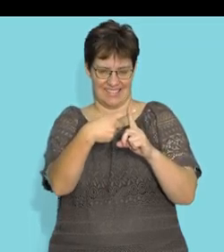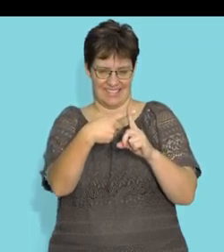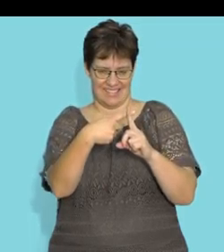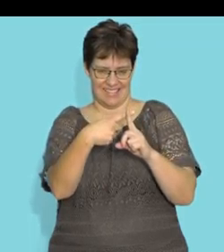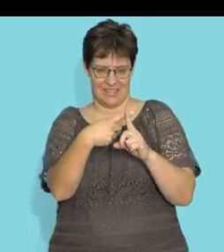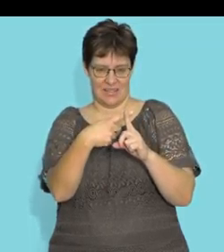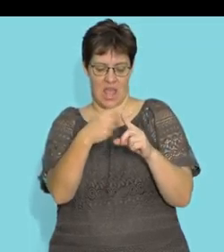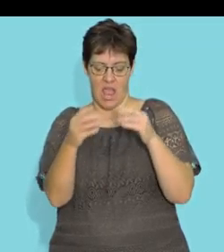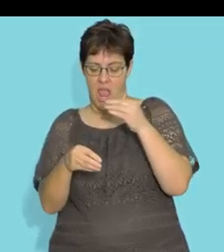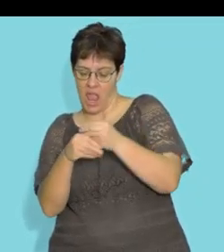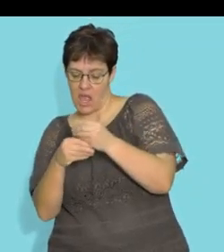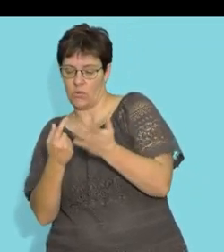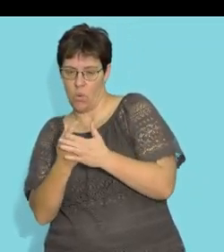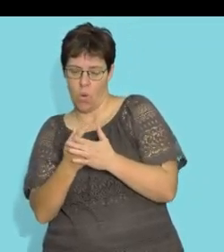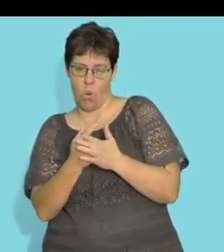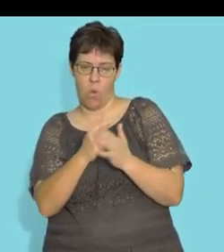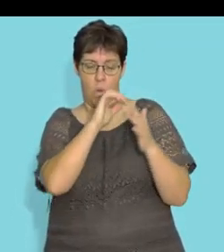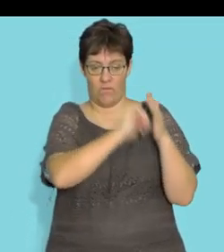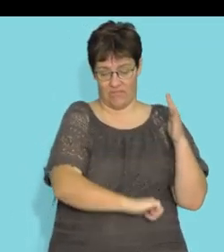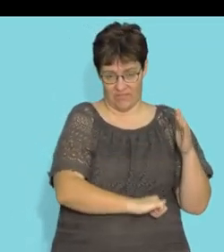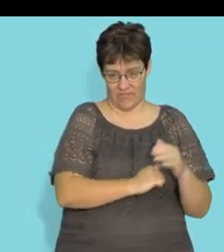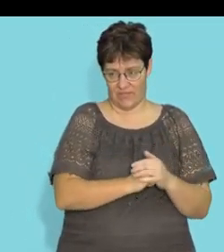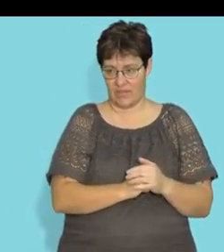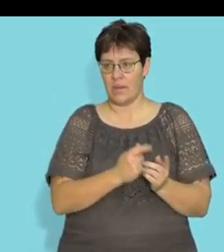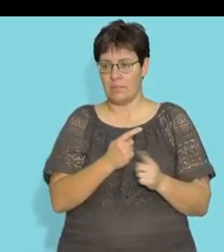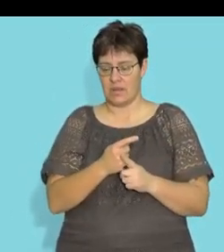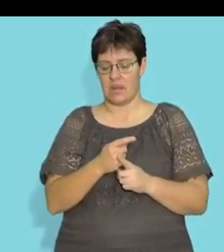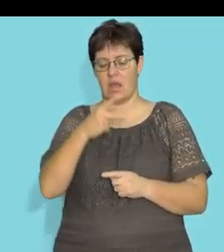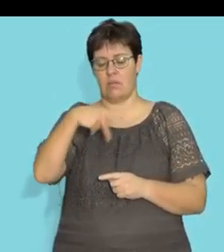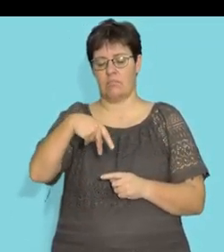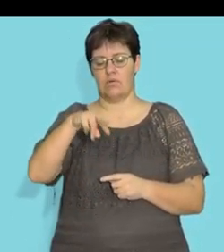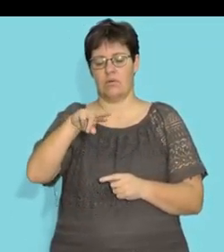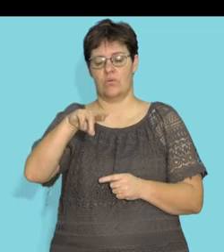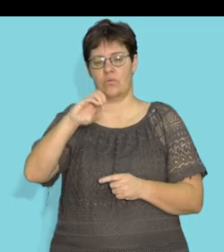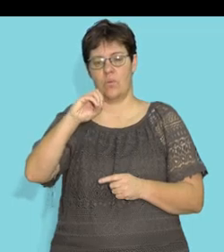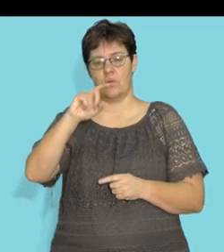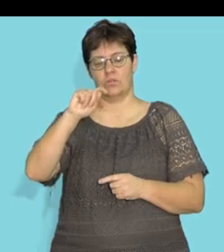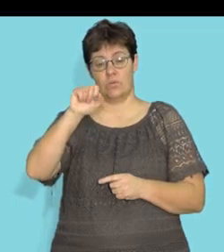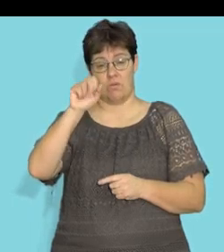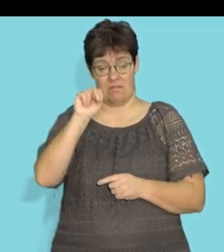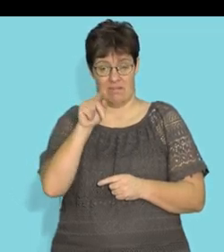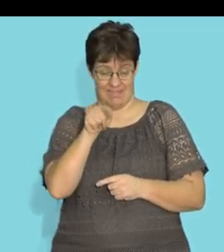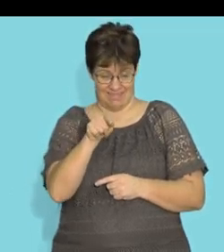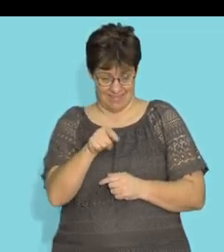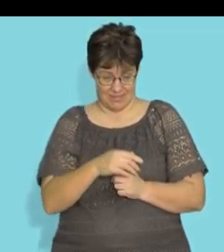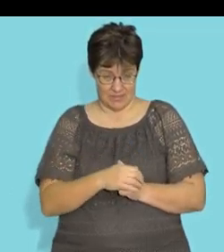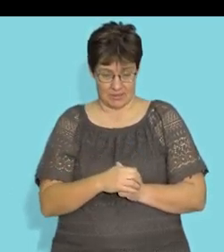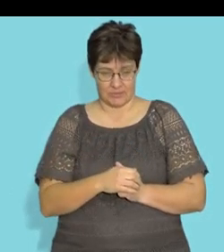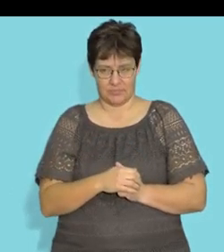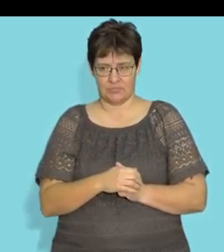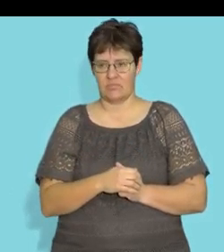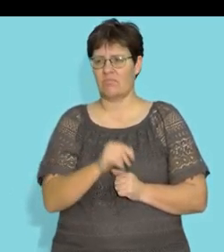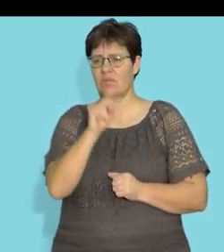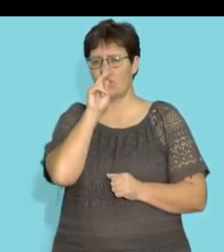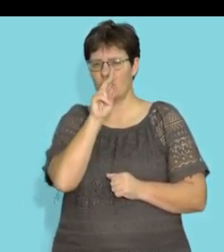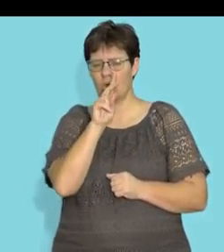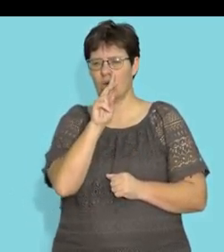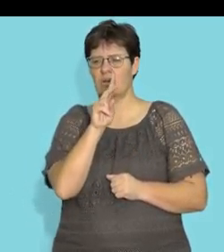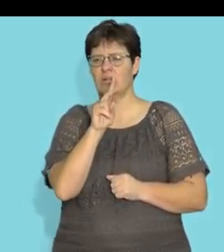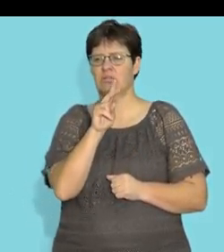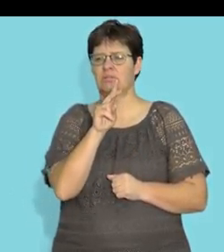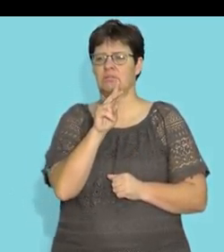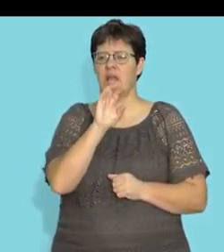So in a conjugate acid base pair, the substances differ from each other by